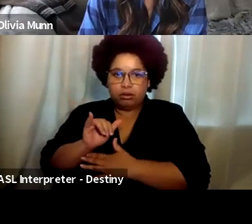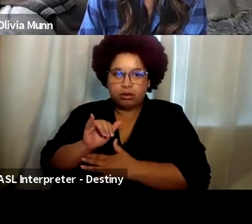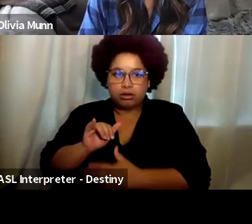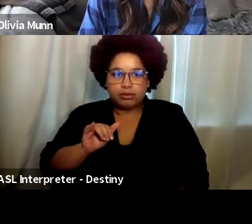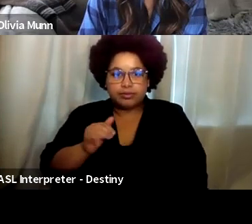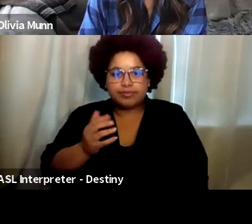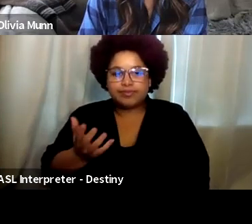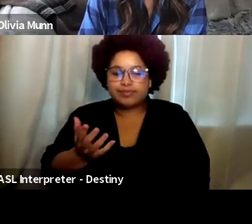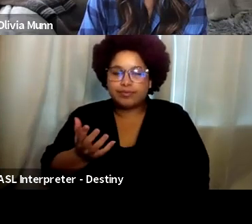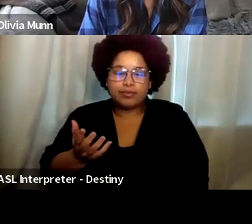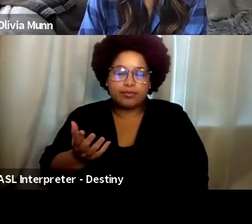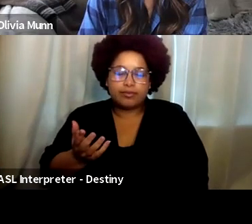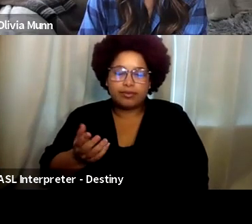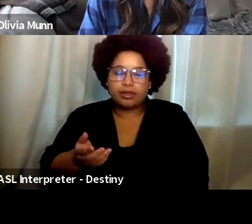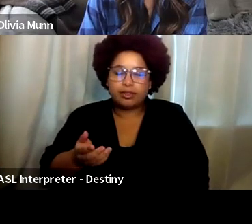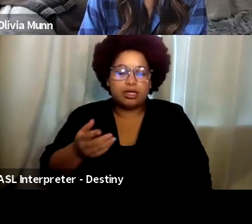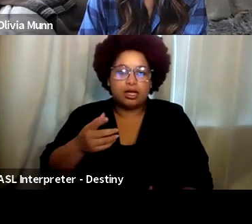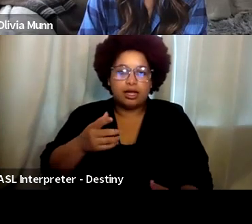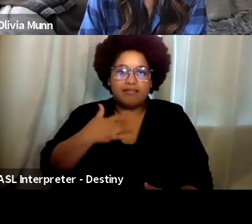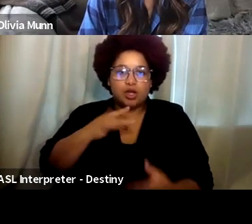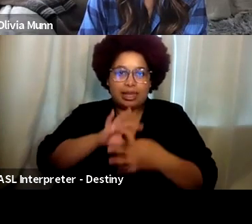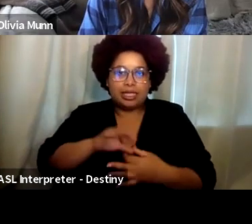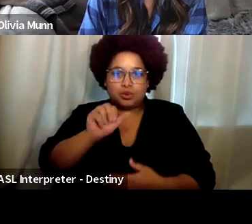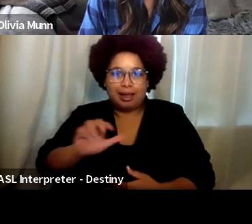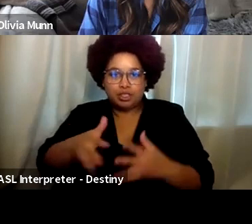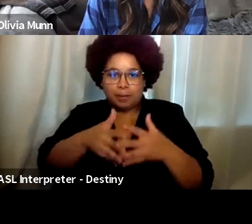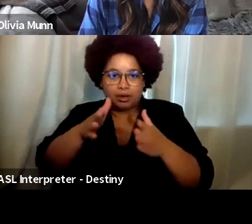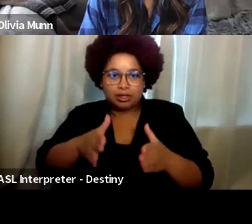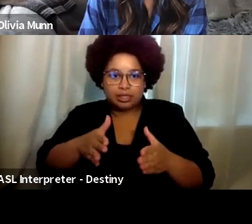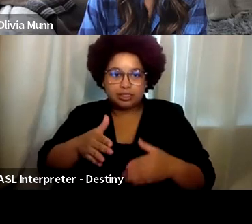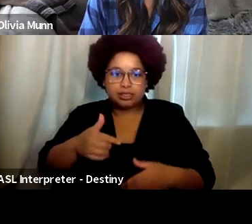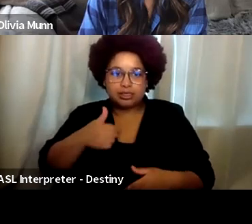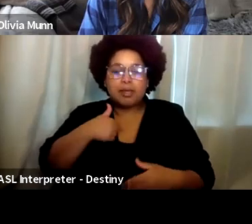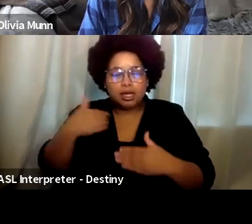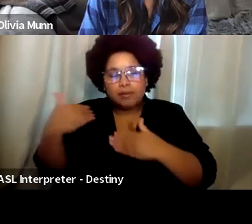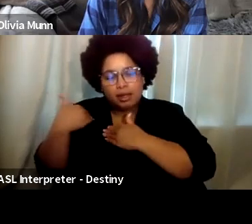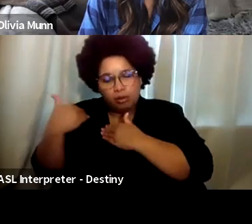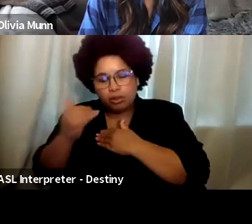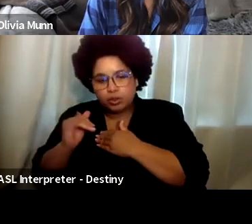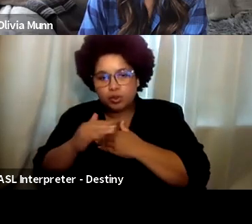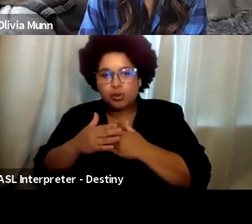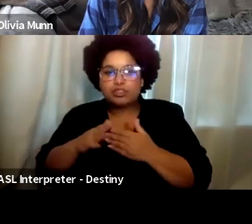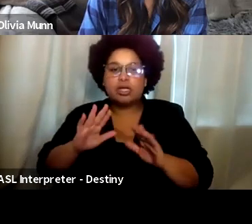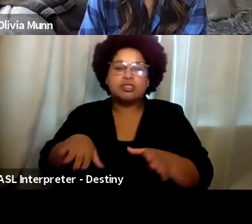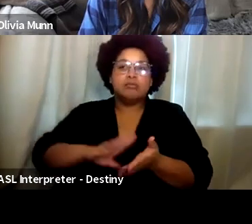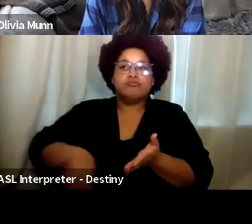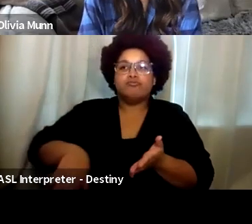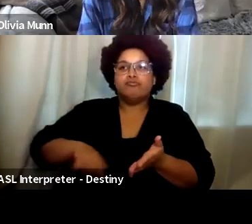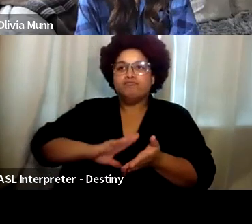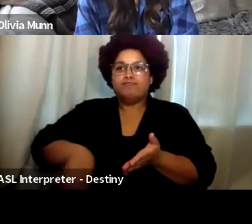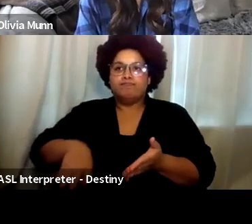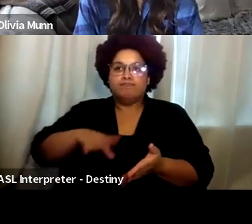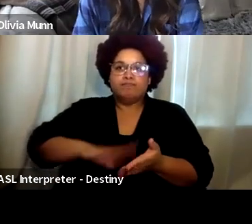this thing I feel as far as Asian-Americans that I'm also accountable to, that we kind of just let stuff slide and